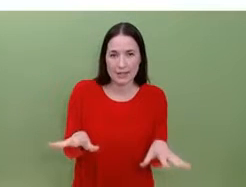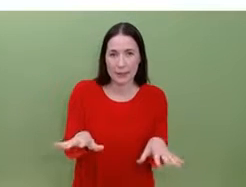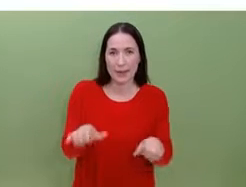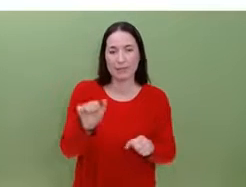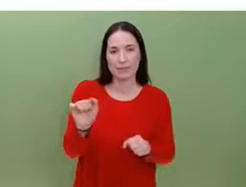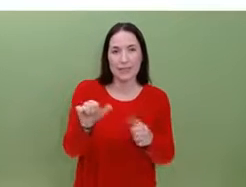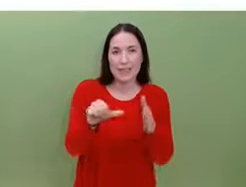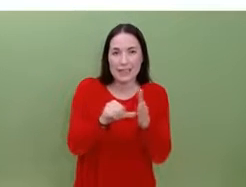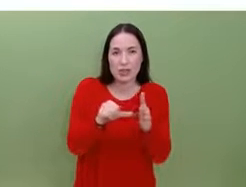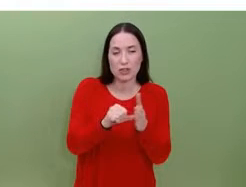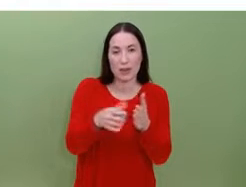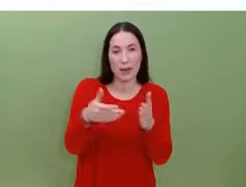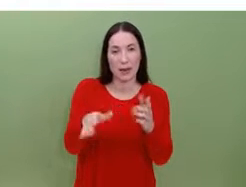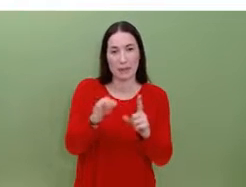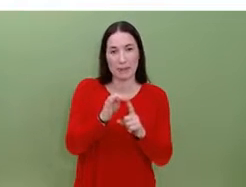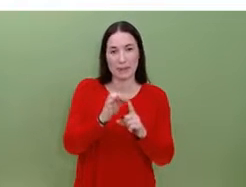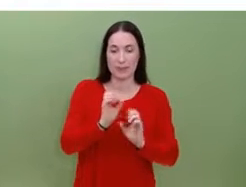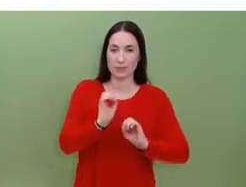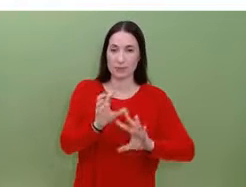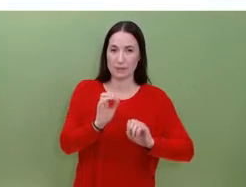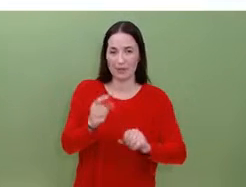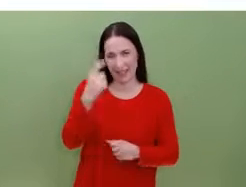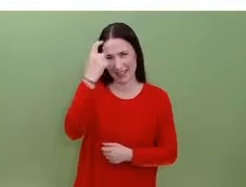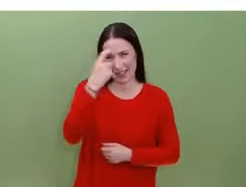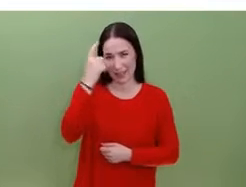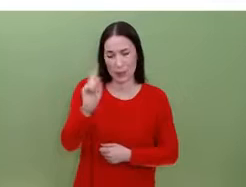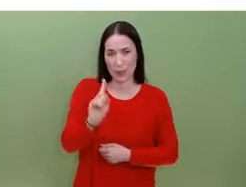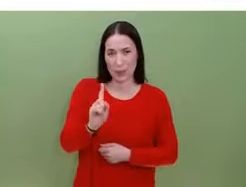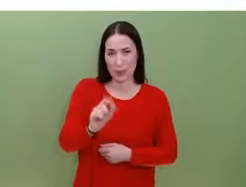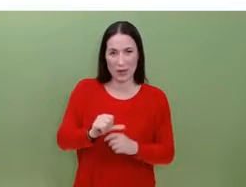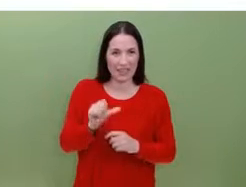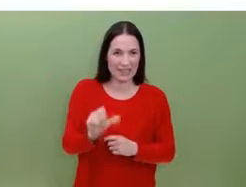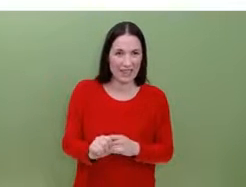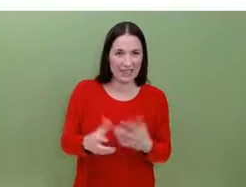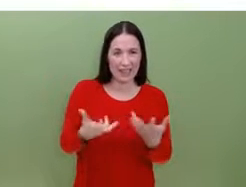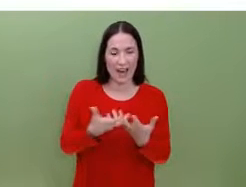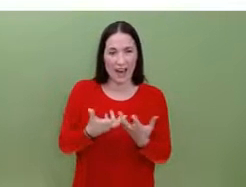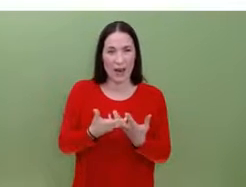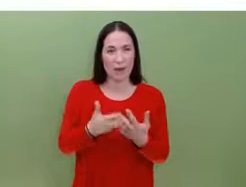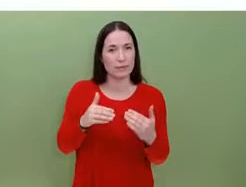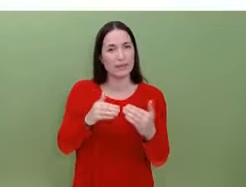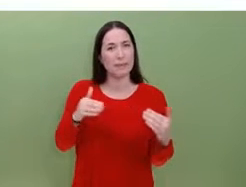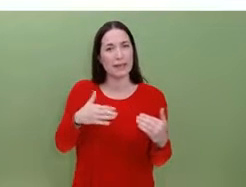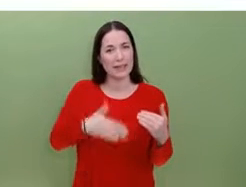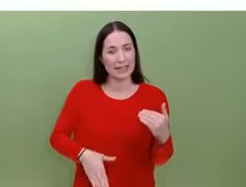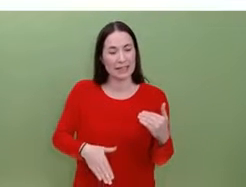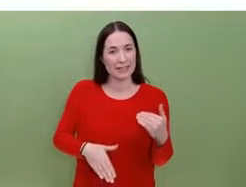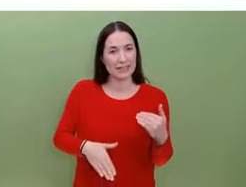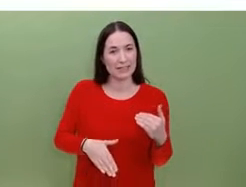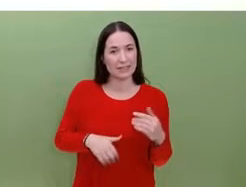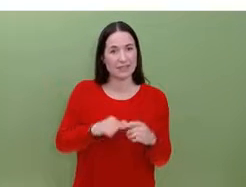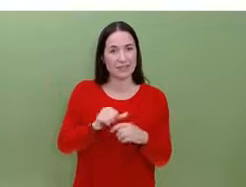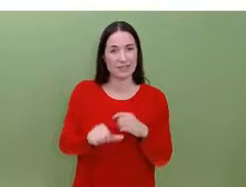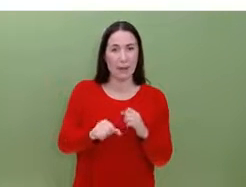of thinking about what we can do in terms of meeting the need that's been impacted upon by the pandemic, particularly